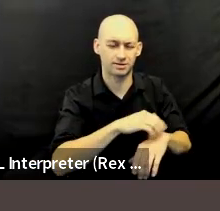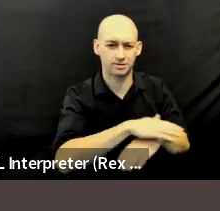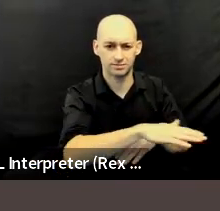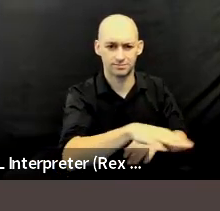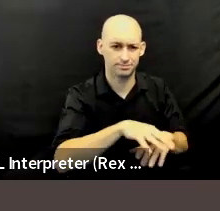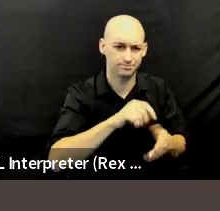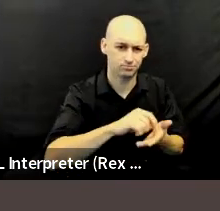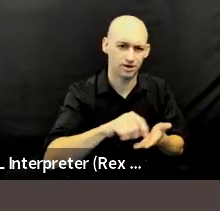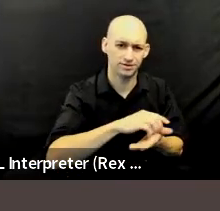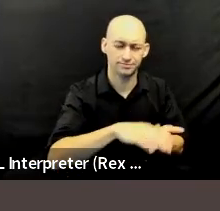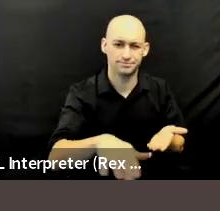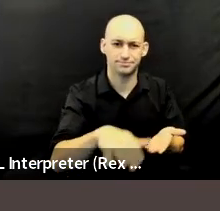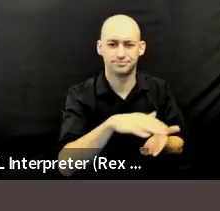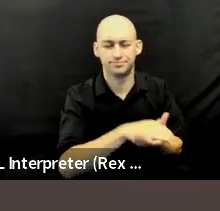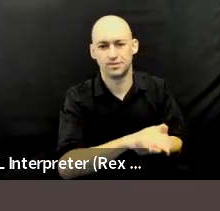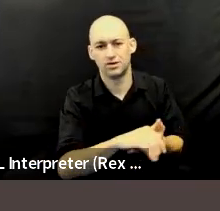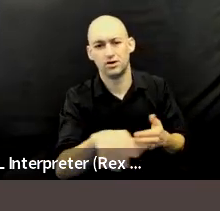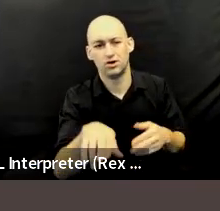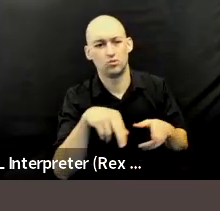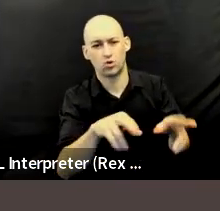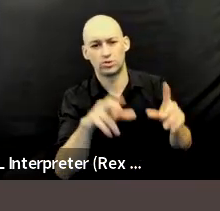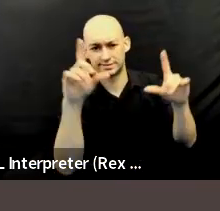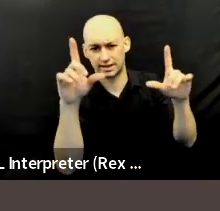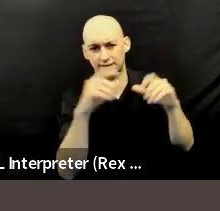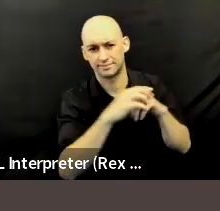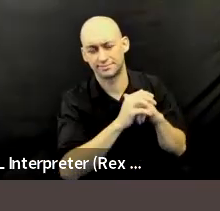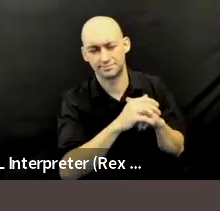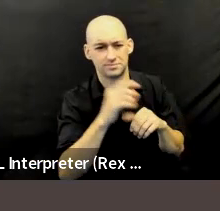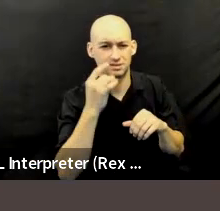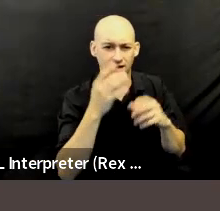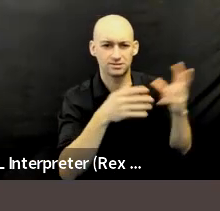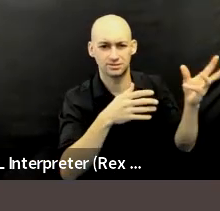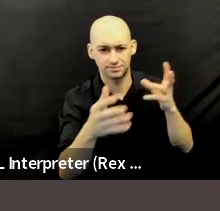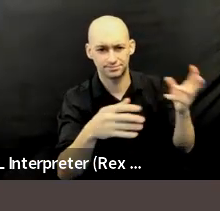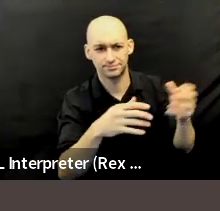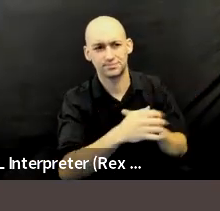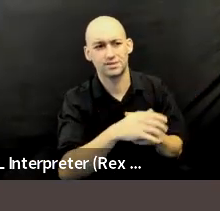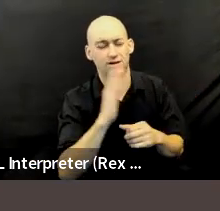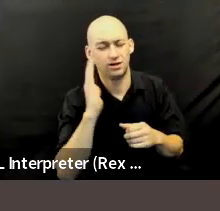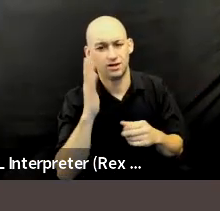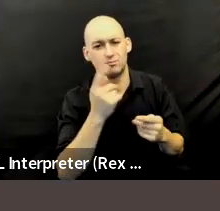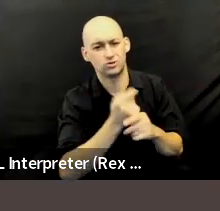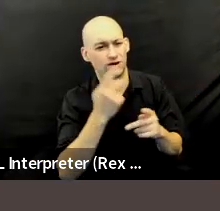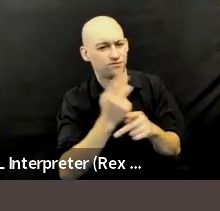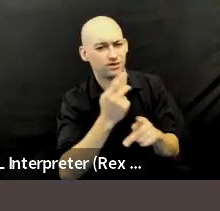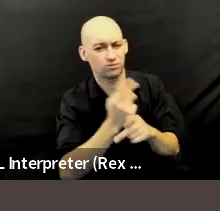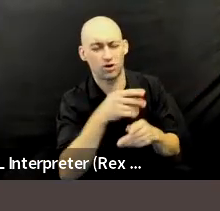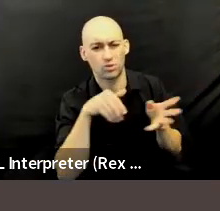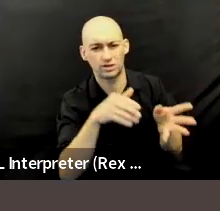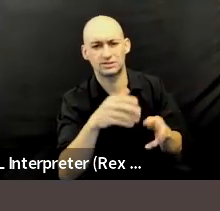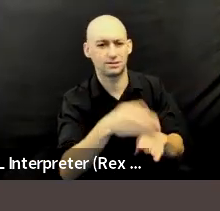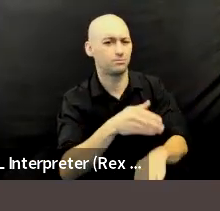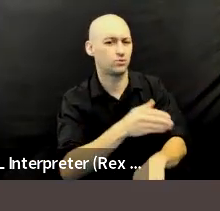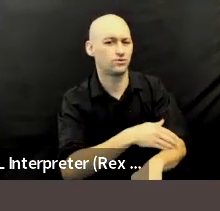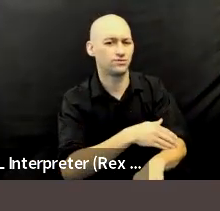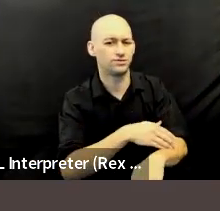warning signs. And so we will continue with doing more in-depth road safety audits so that